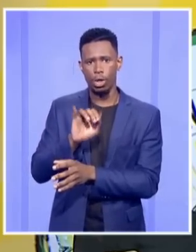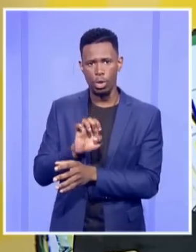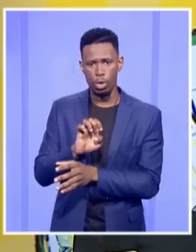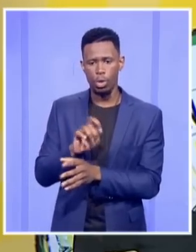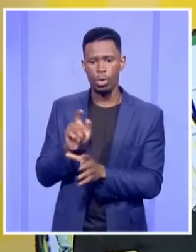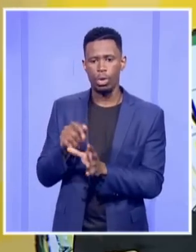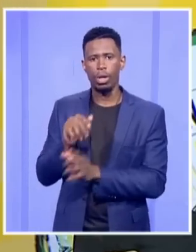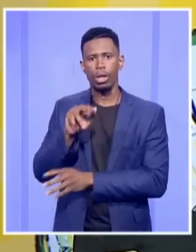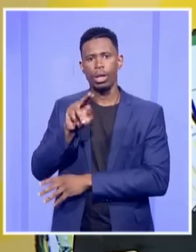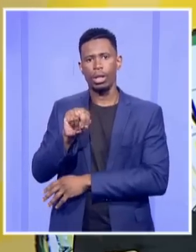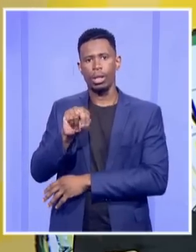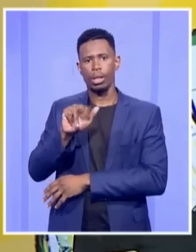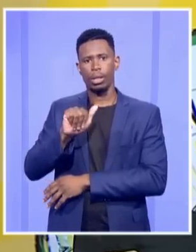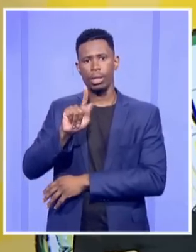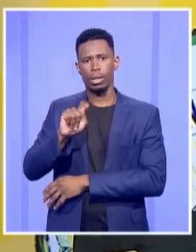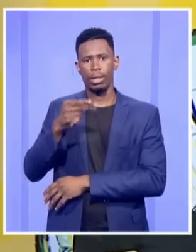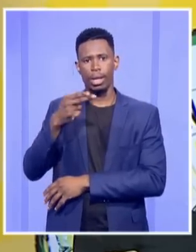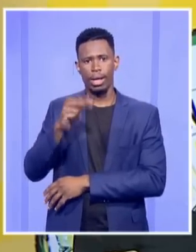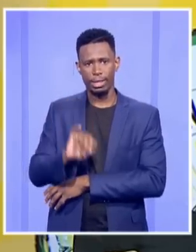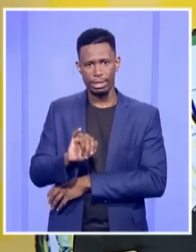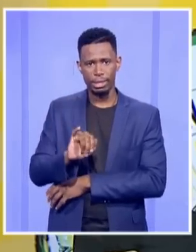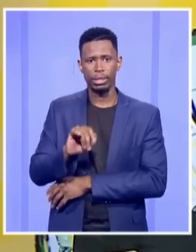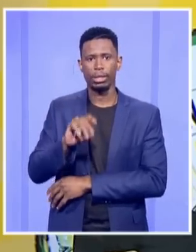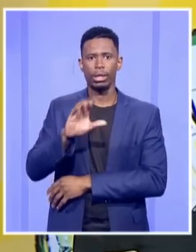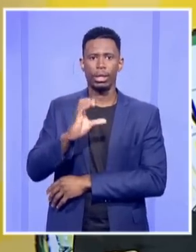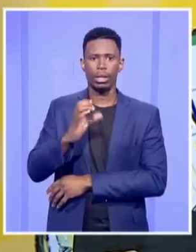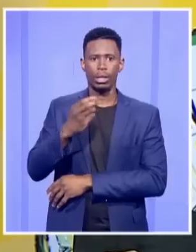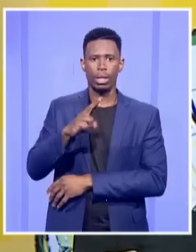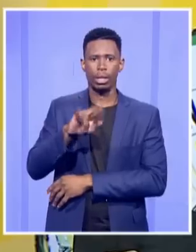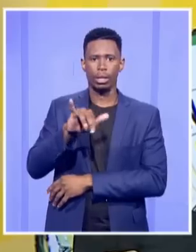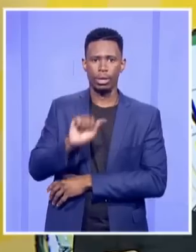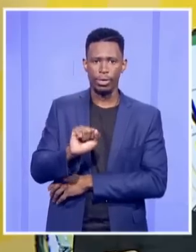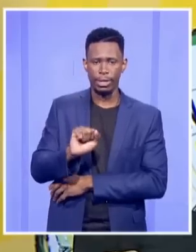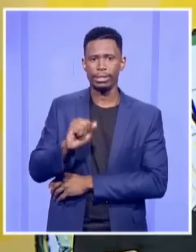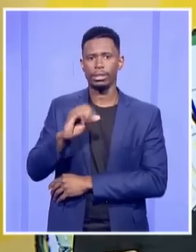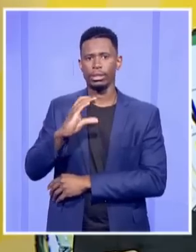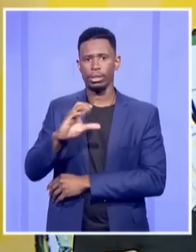Nati, Mklaba, Mtusi, Chris Vondo, and Clayson.